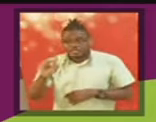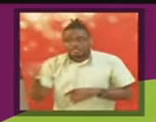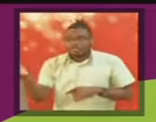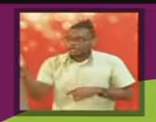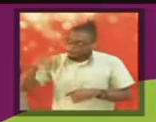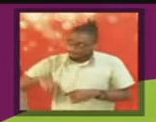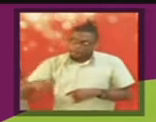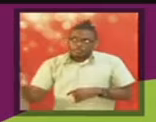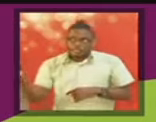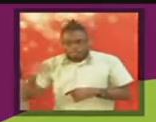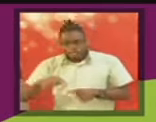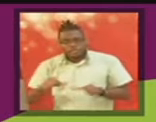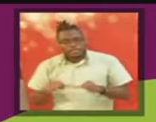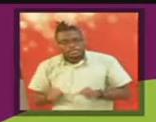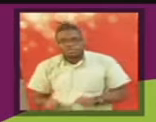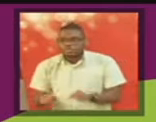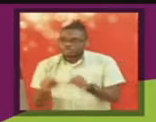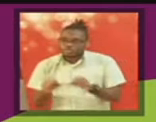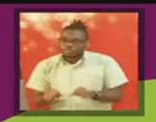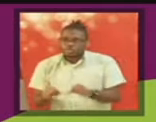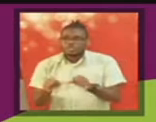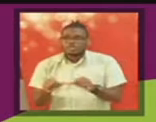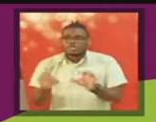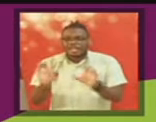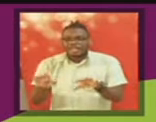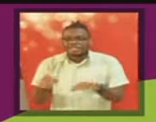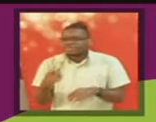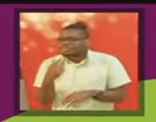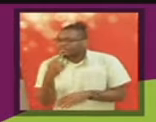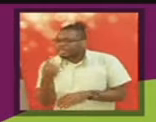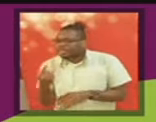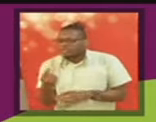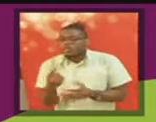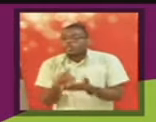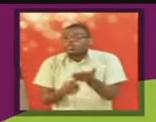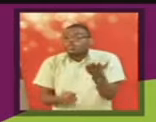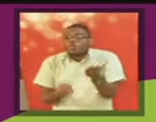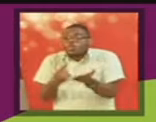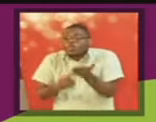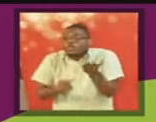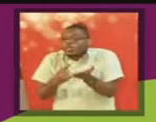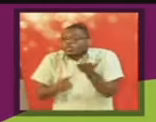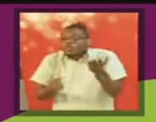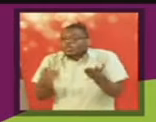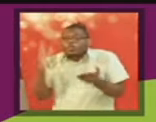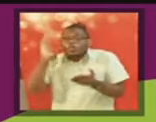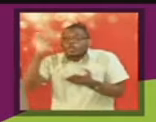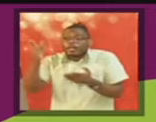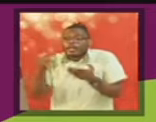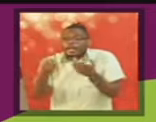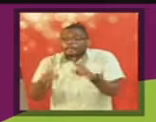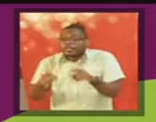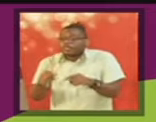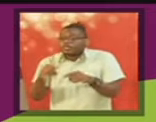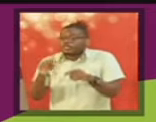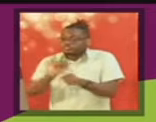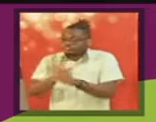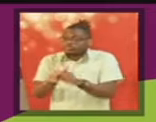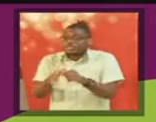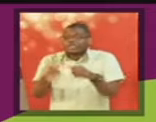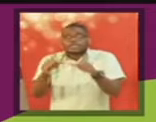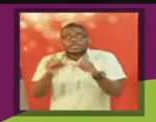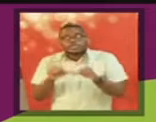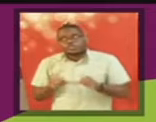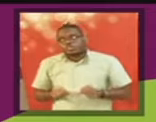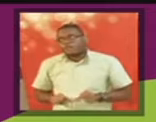point point to what would happen should COVID-19 continue? Does it mean that mask wearing may become